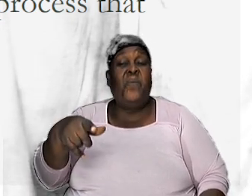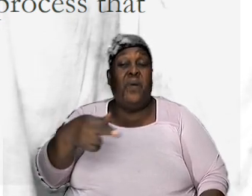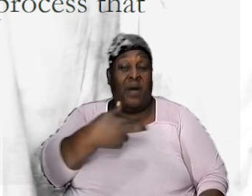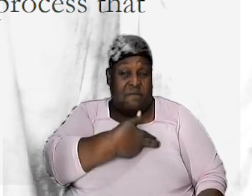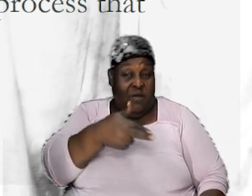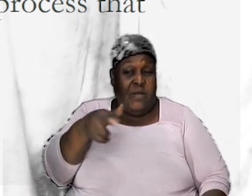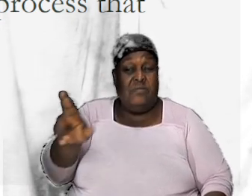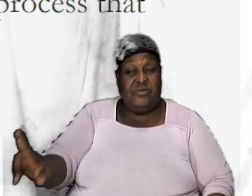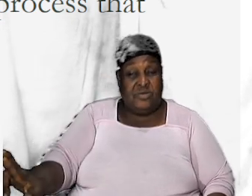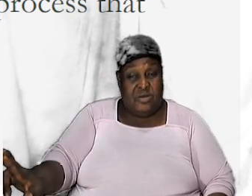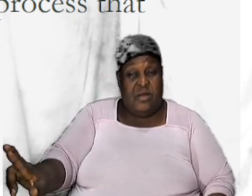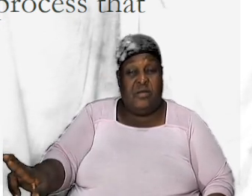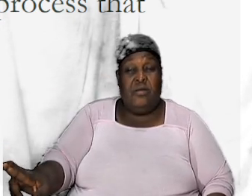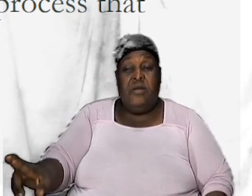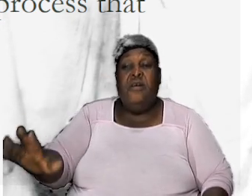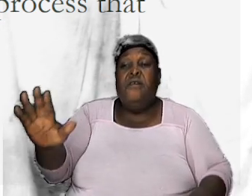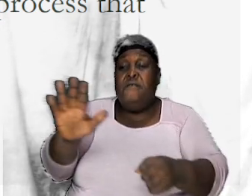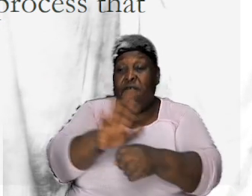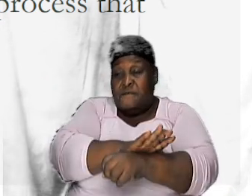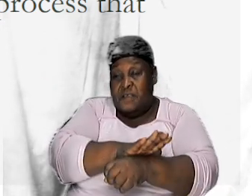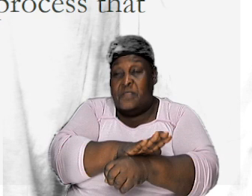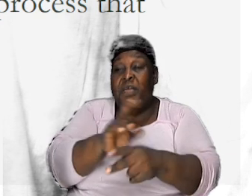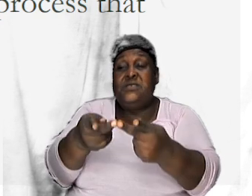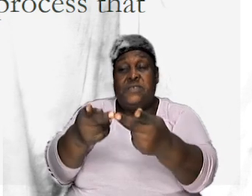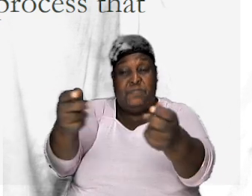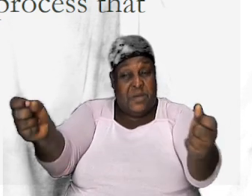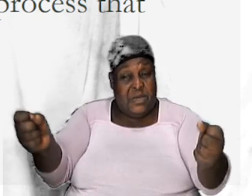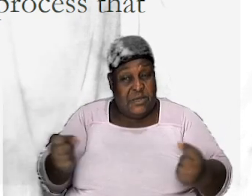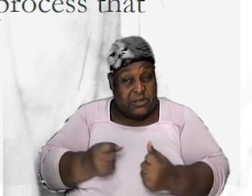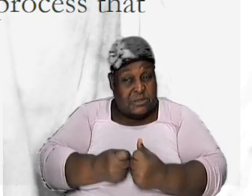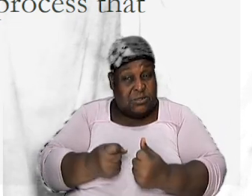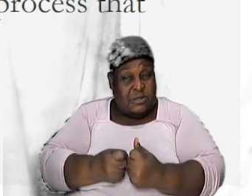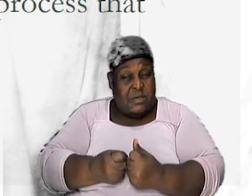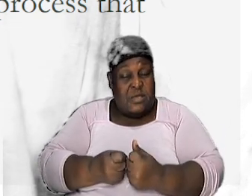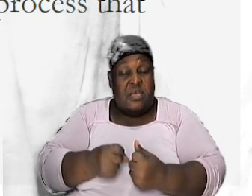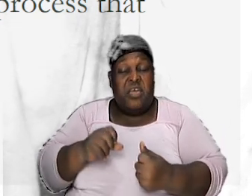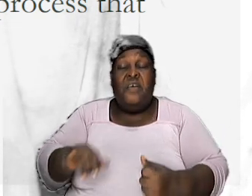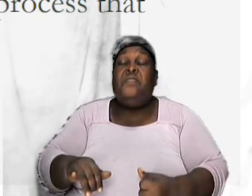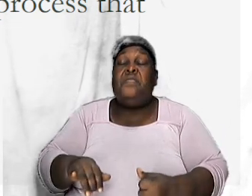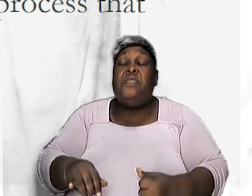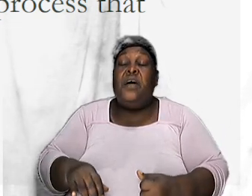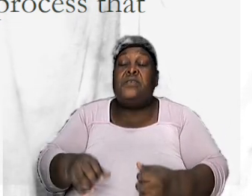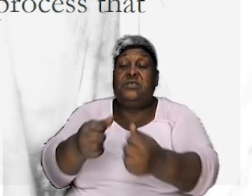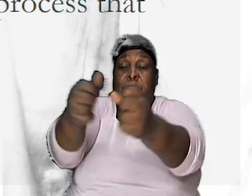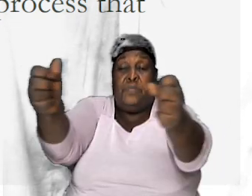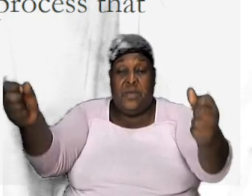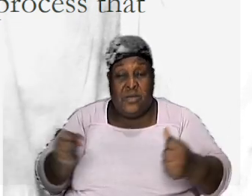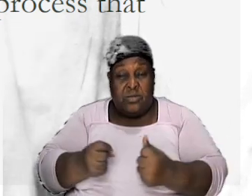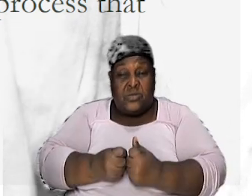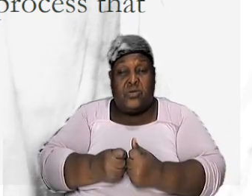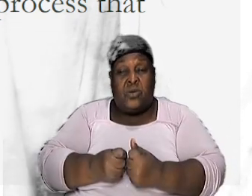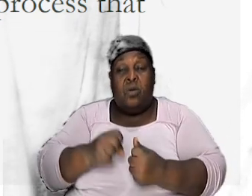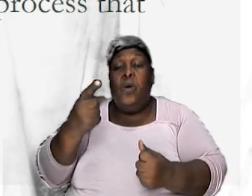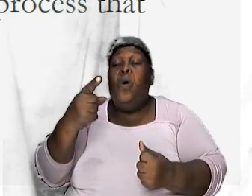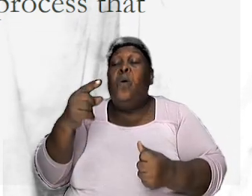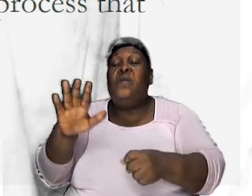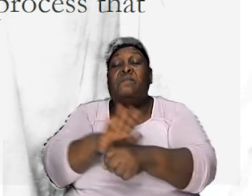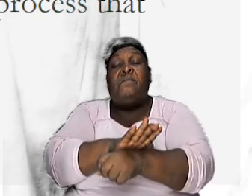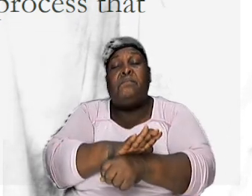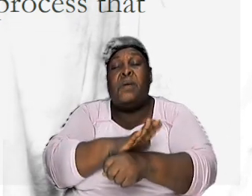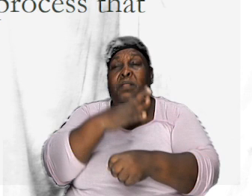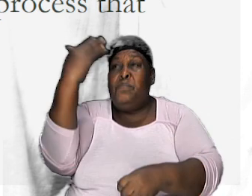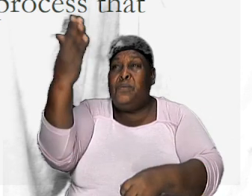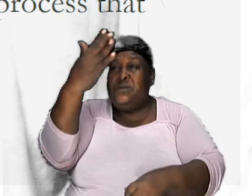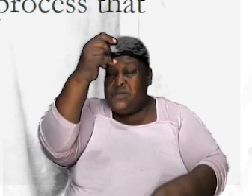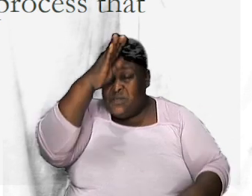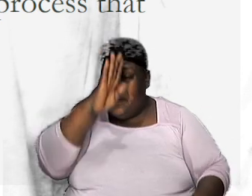find things to fill a gap. And that gap can only truly be filled by the presence of Almighty God.